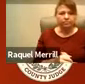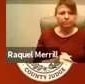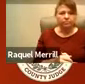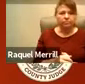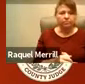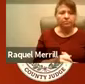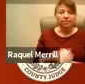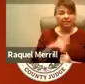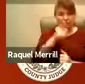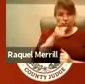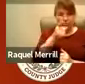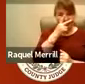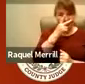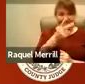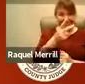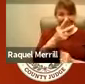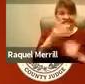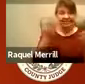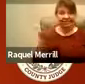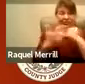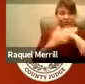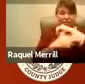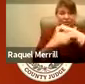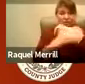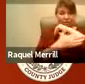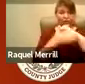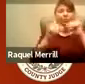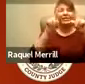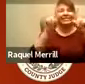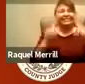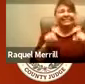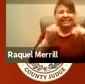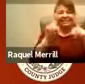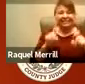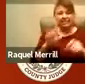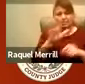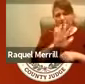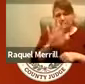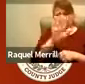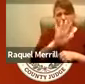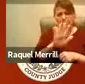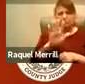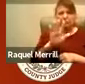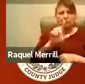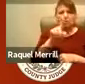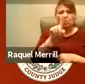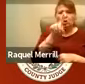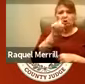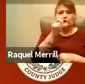As you can see, in Hidalgo County, we've tested approximately